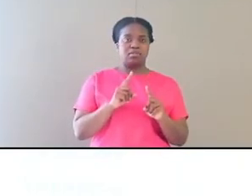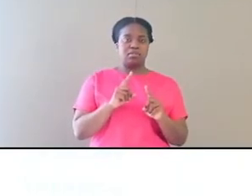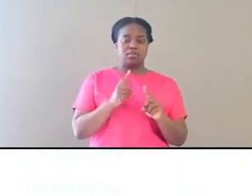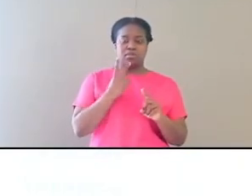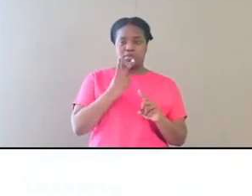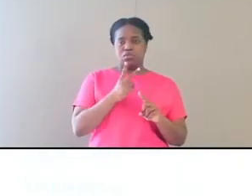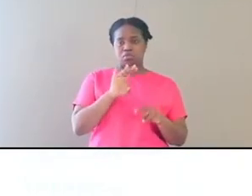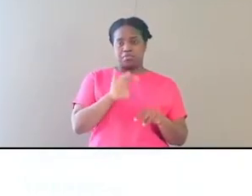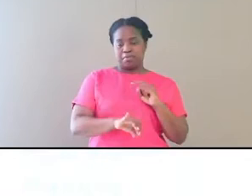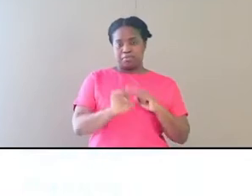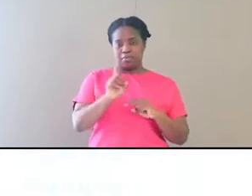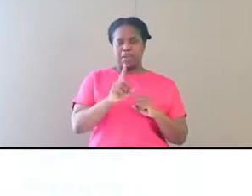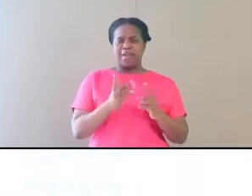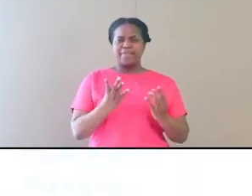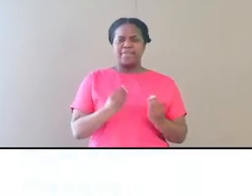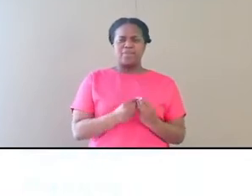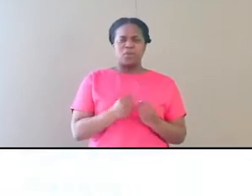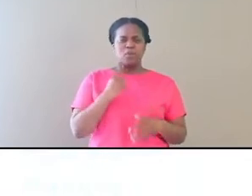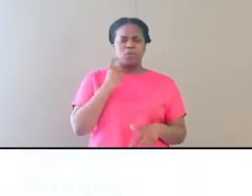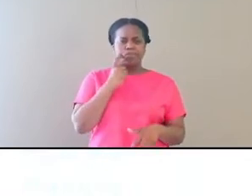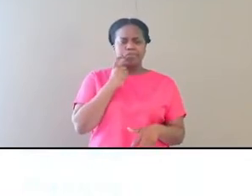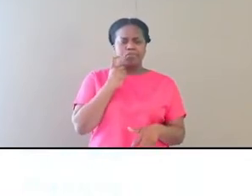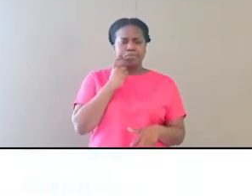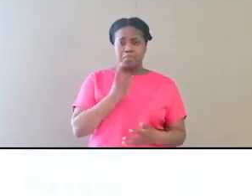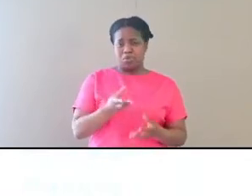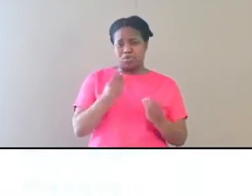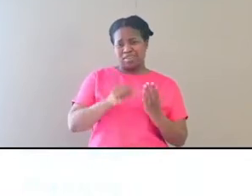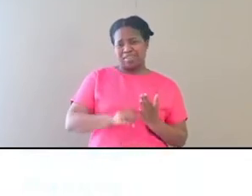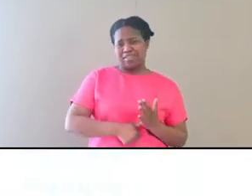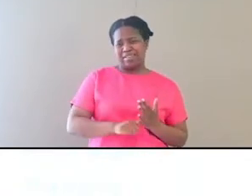And in fact, so few teenage mothers get the grant.